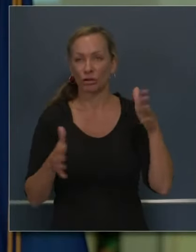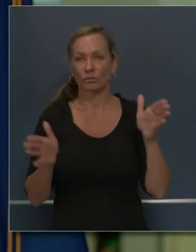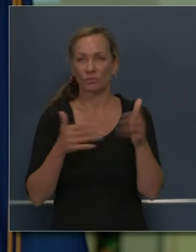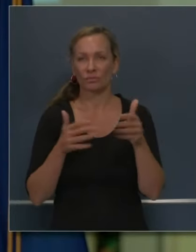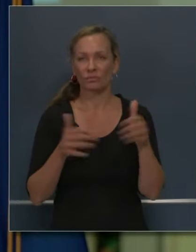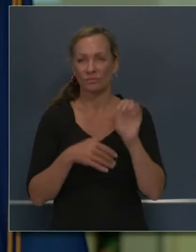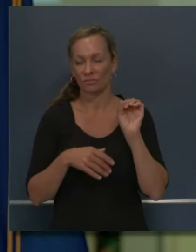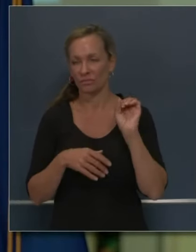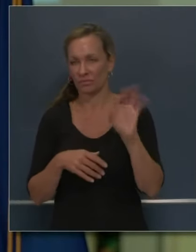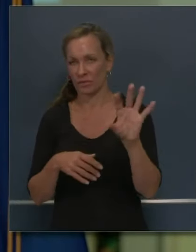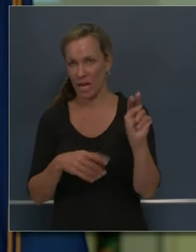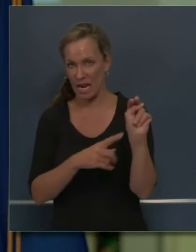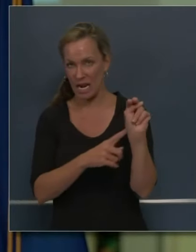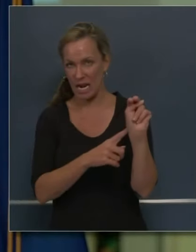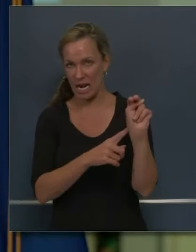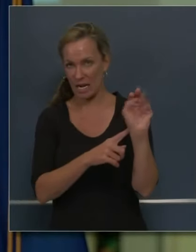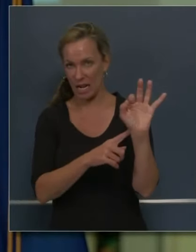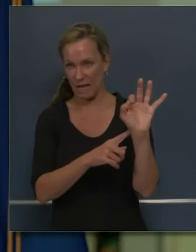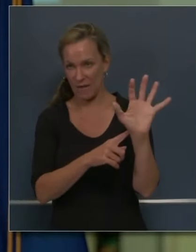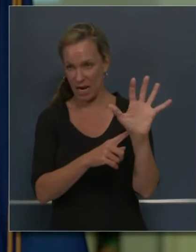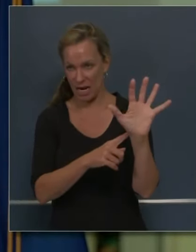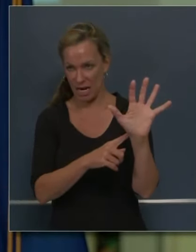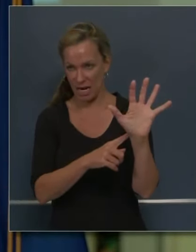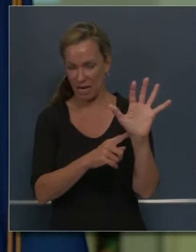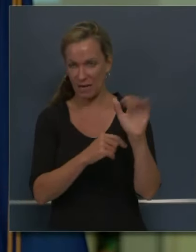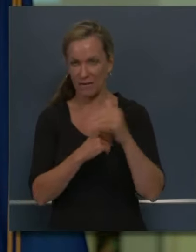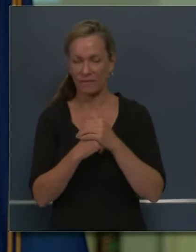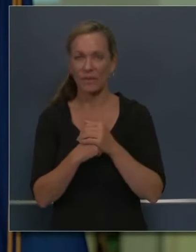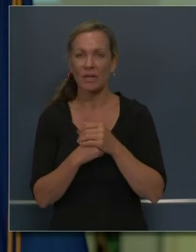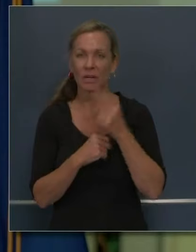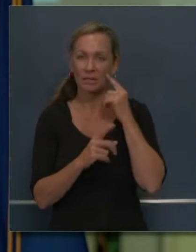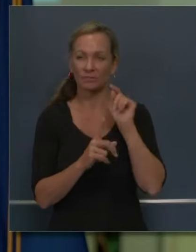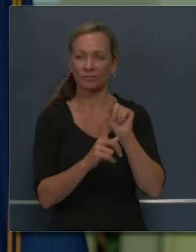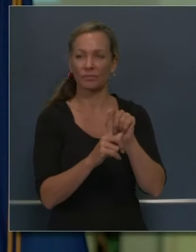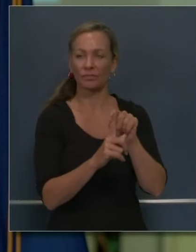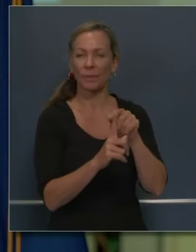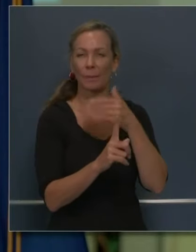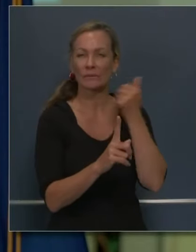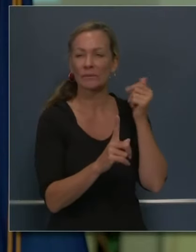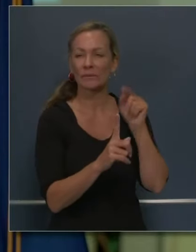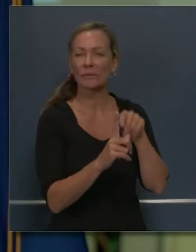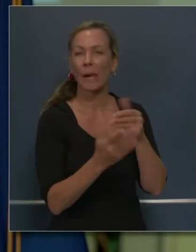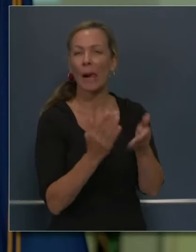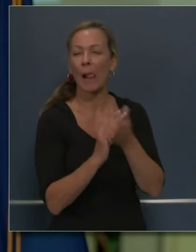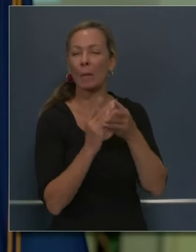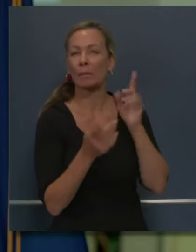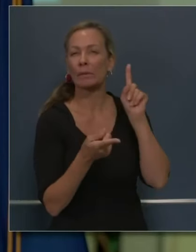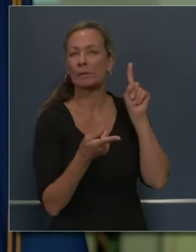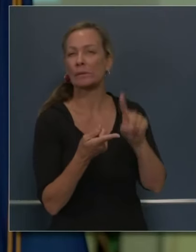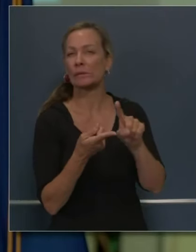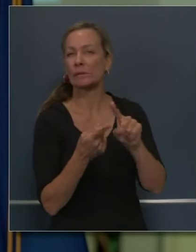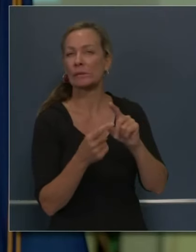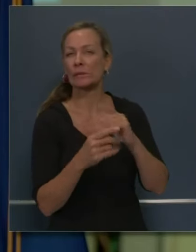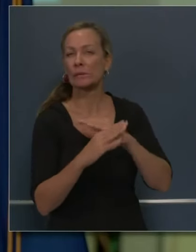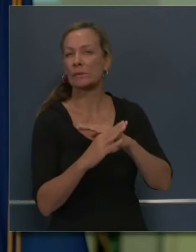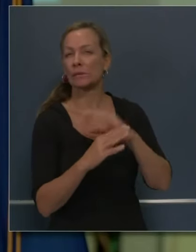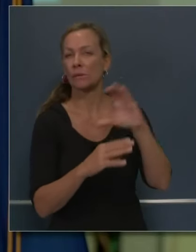solution to allow us to both reduce COVID transmission on the one hand and make sure that we don't have people